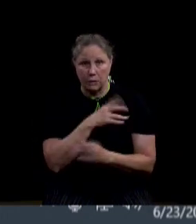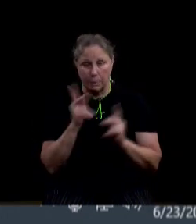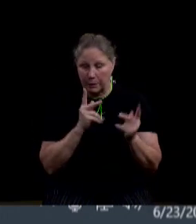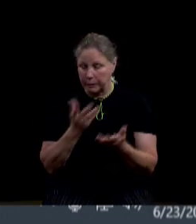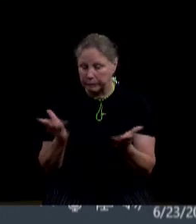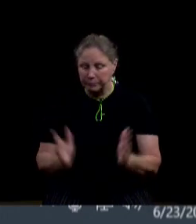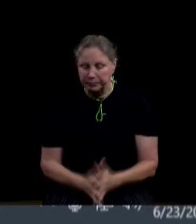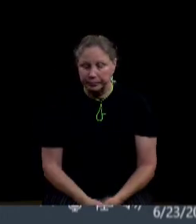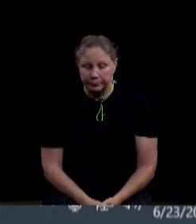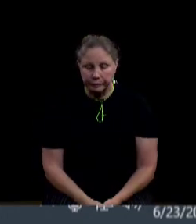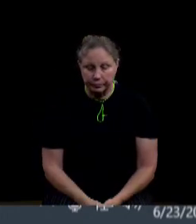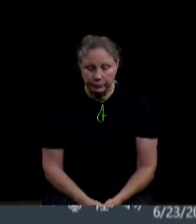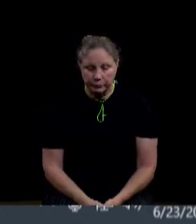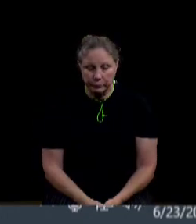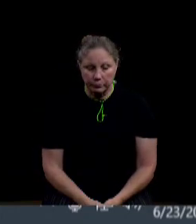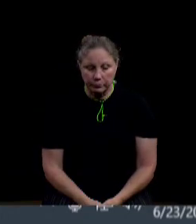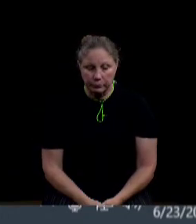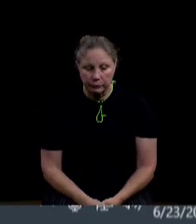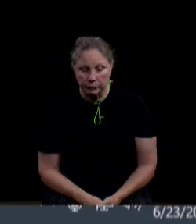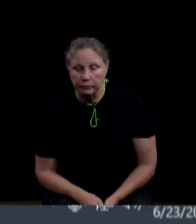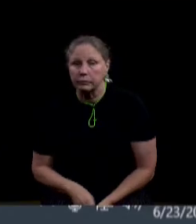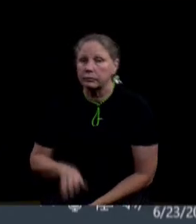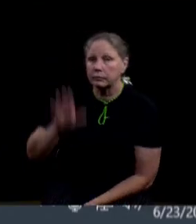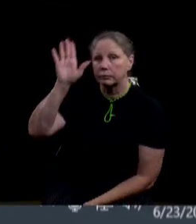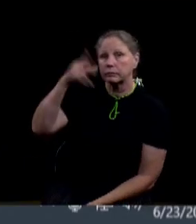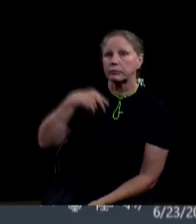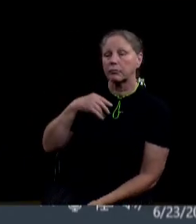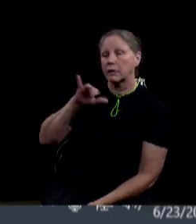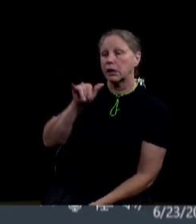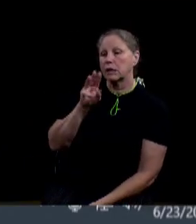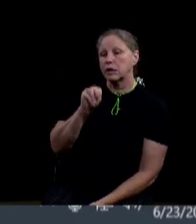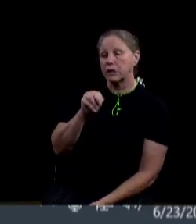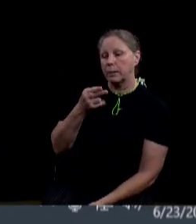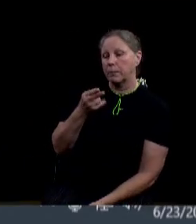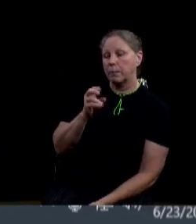Mayor, this is Holmes. Should I make my comments in the context of the